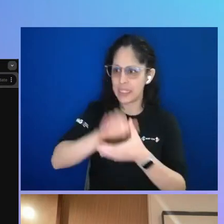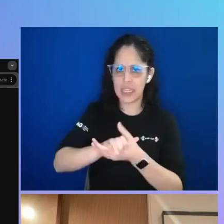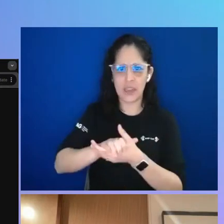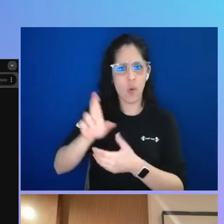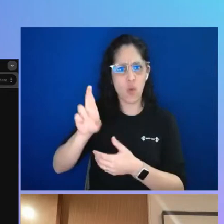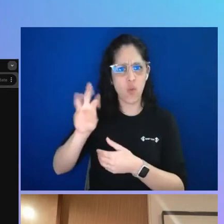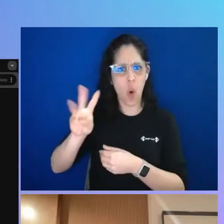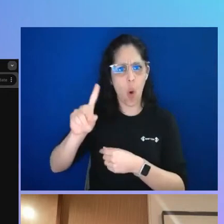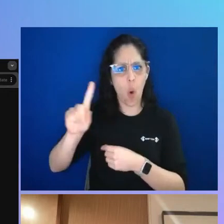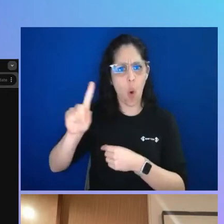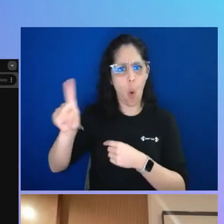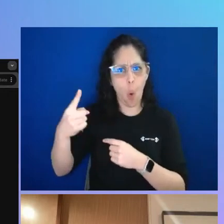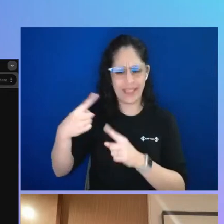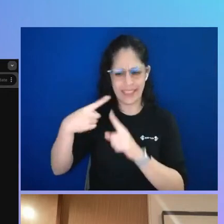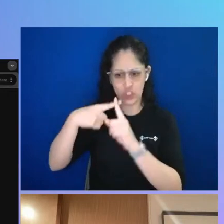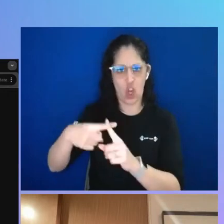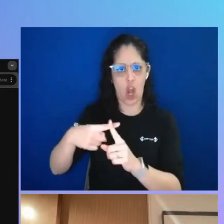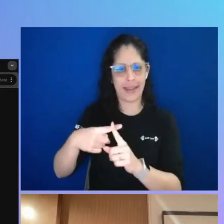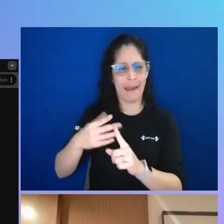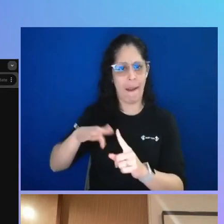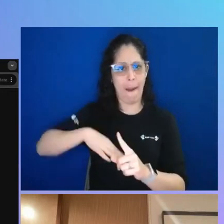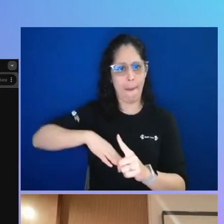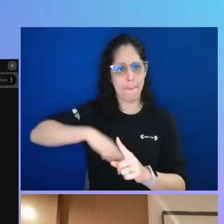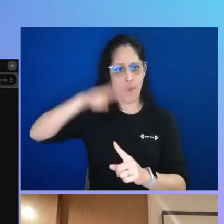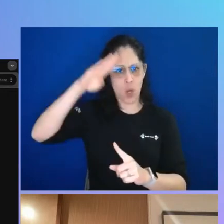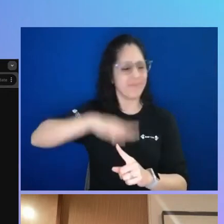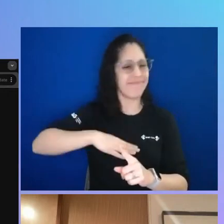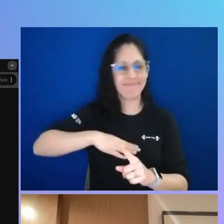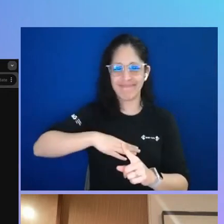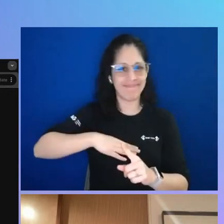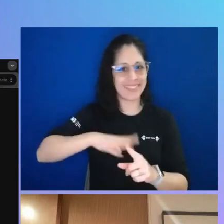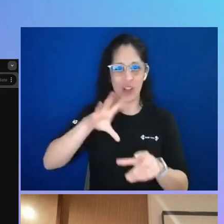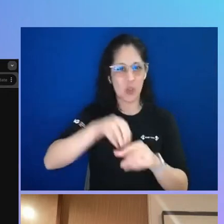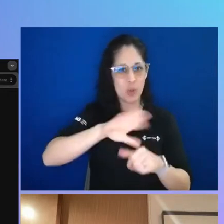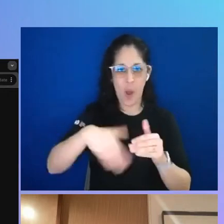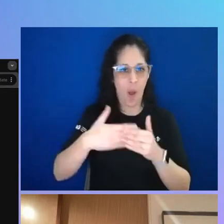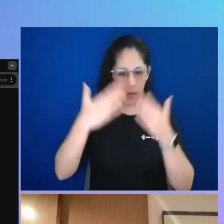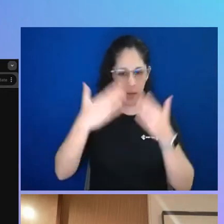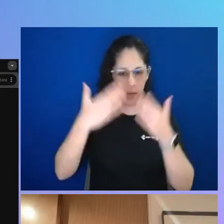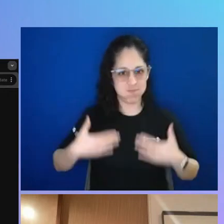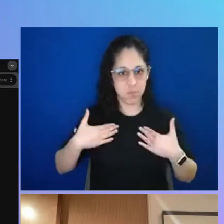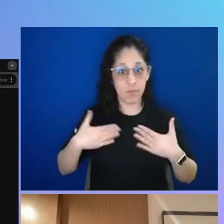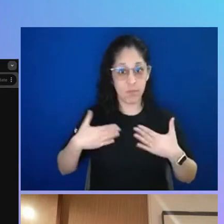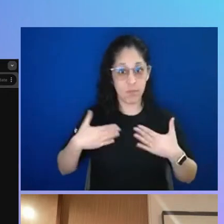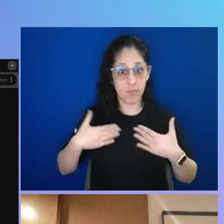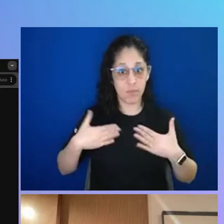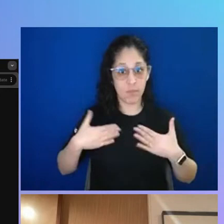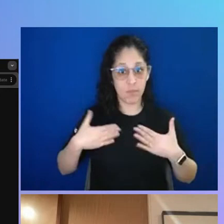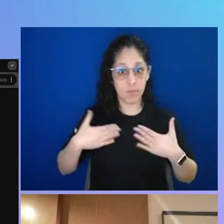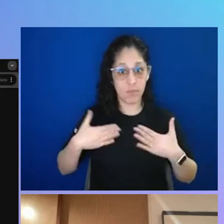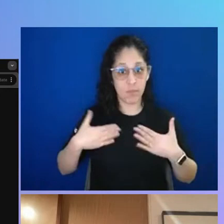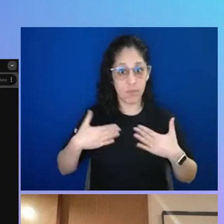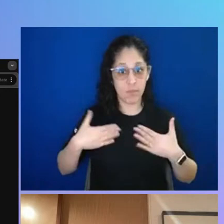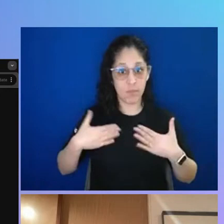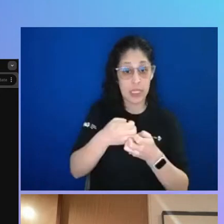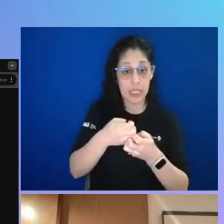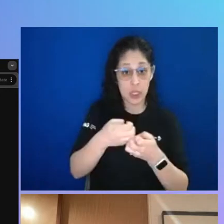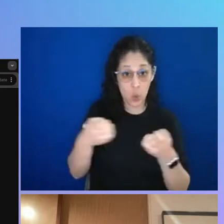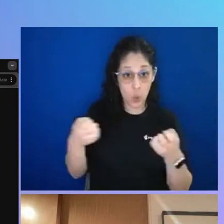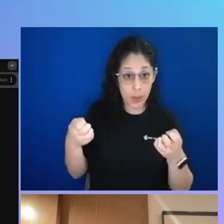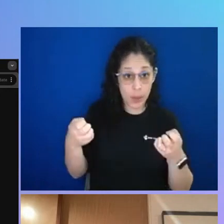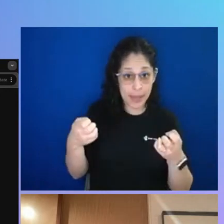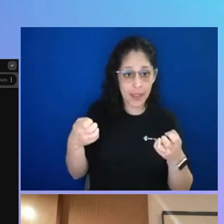The overall development of the Peloton Row took about 5 years or more from concept to market, and it